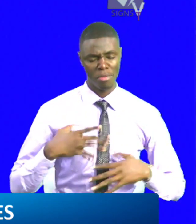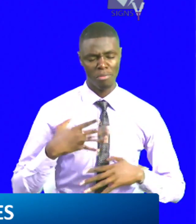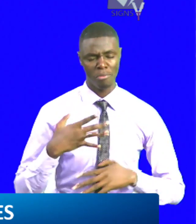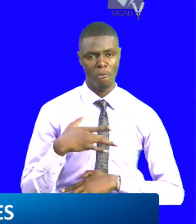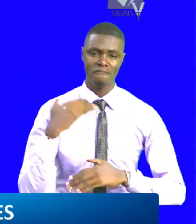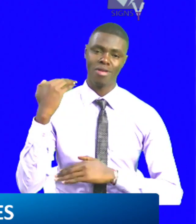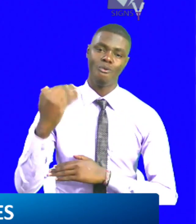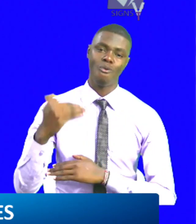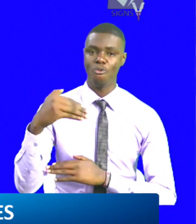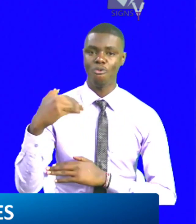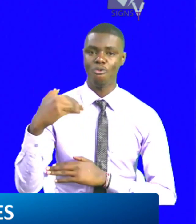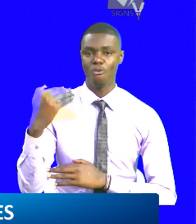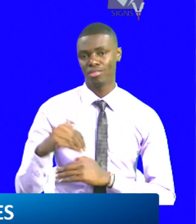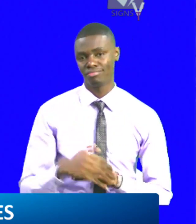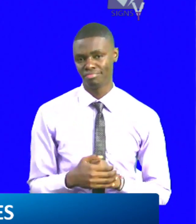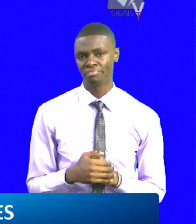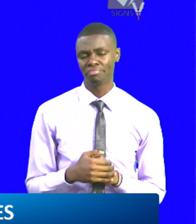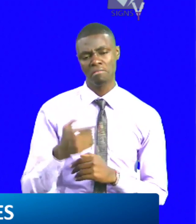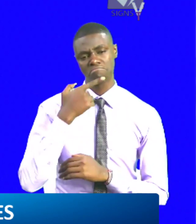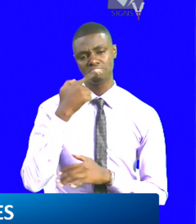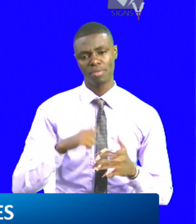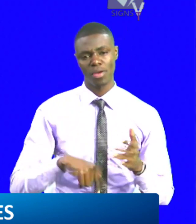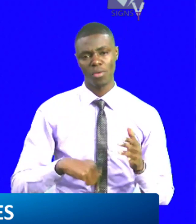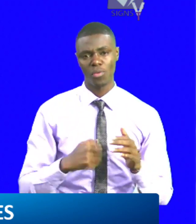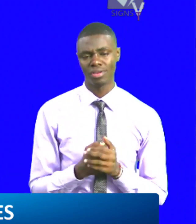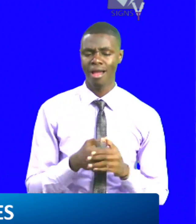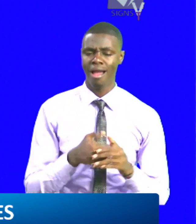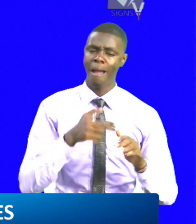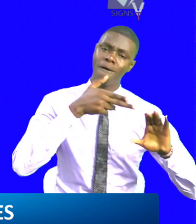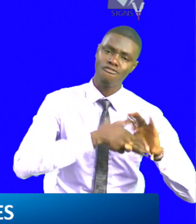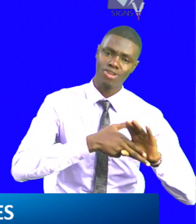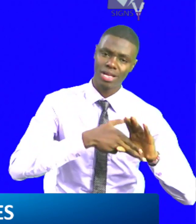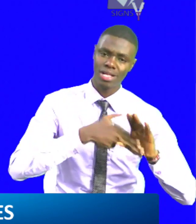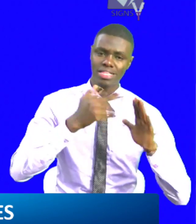kuhisi vile wananchi wa kawaida wanahisi kila siku.